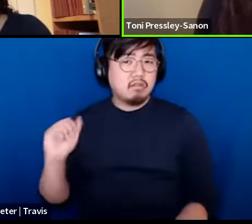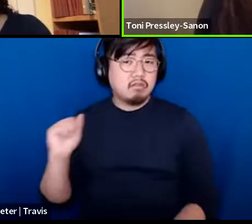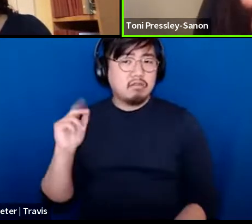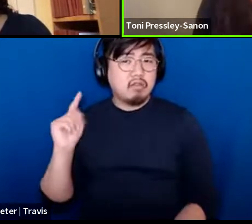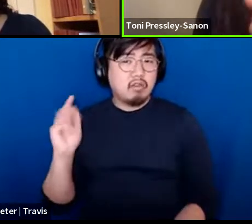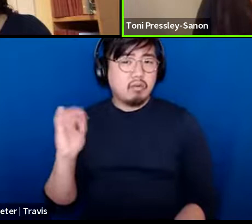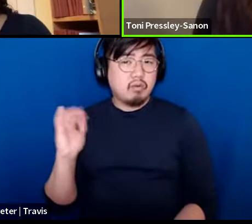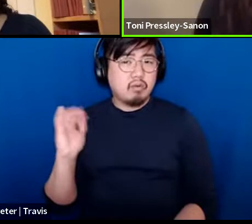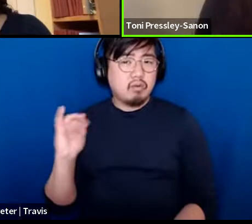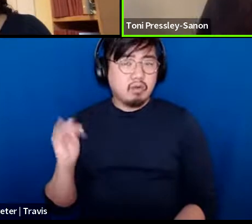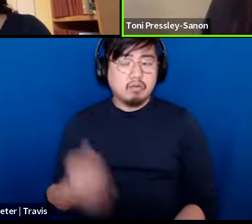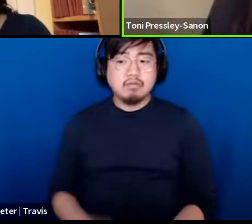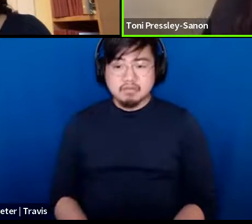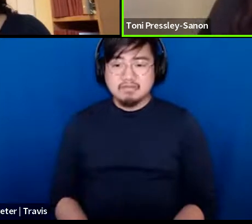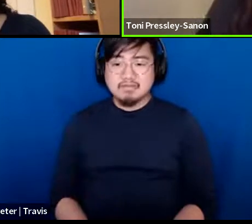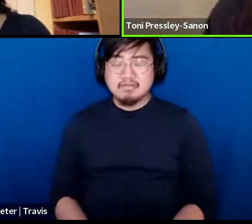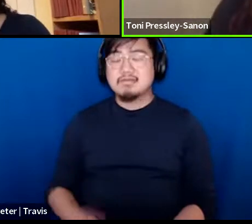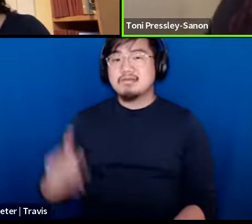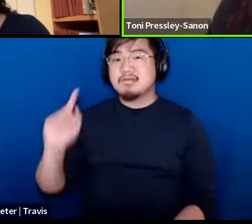So coming back to the body,